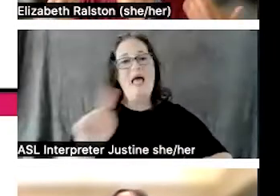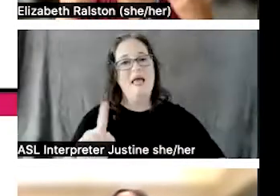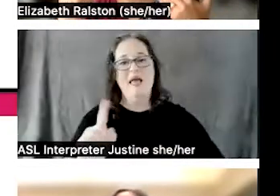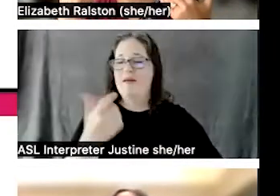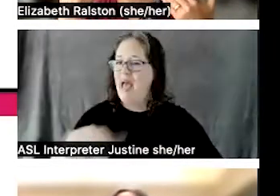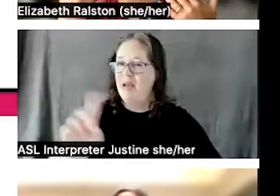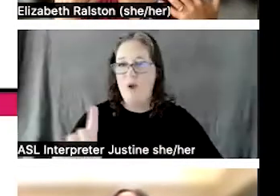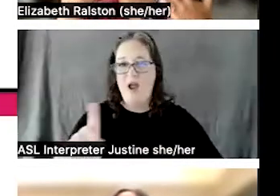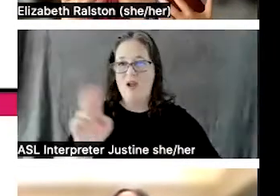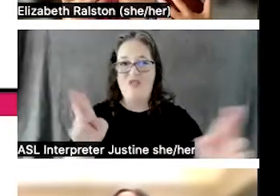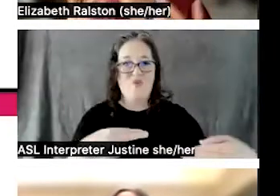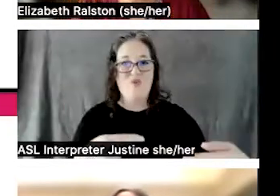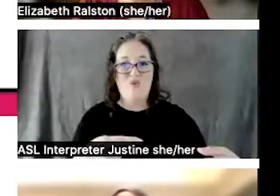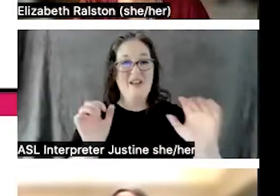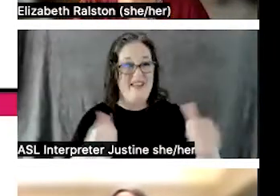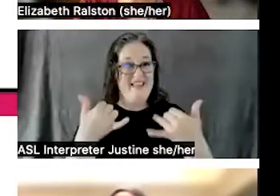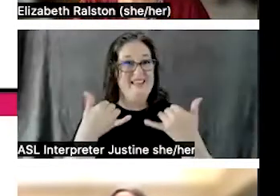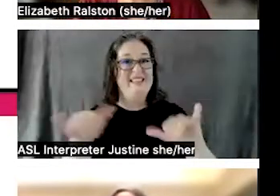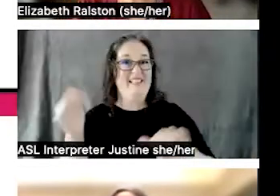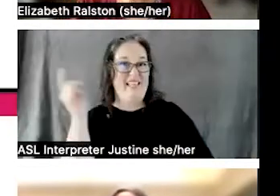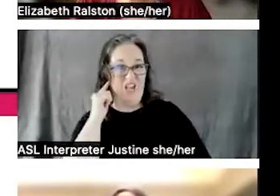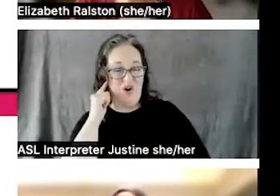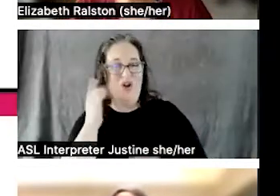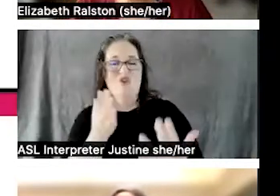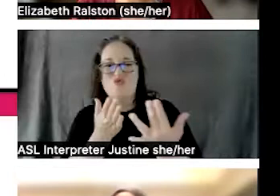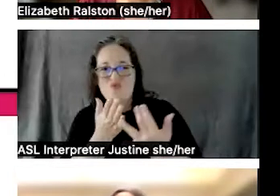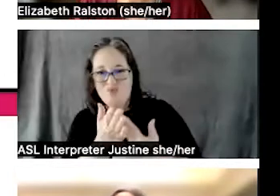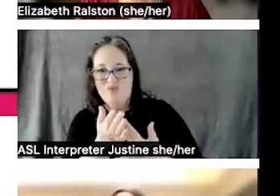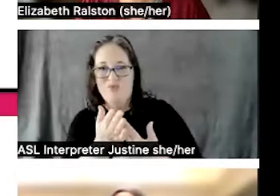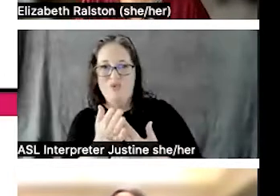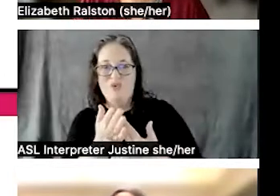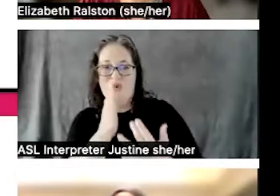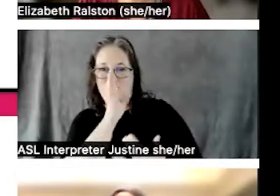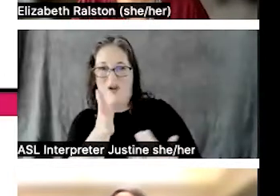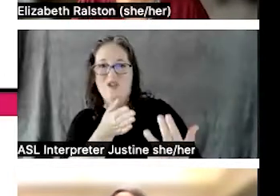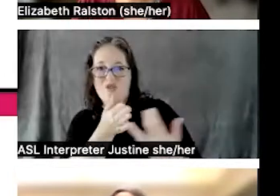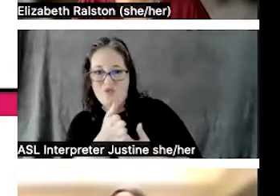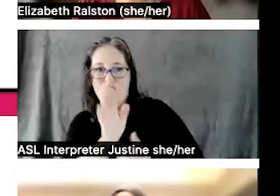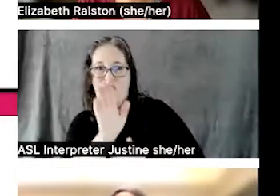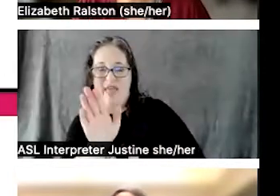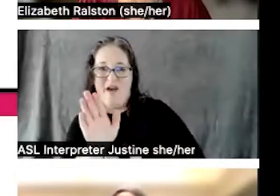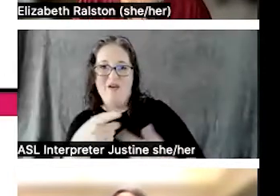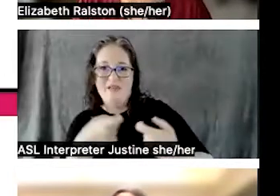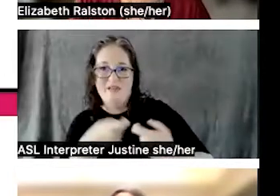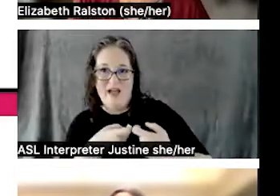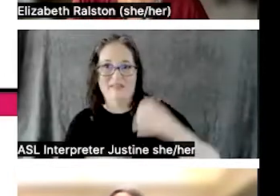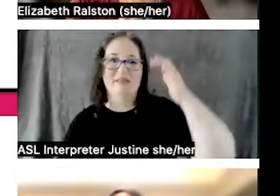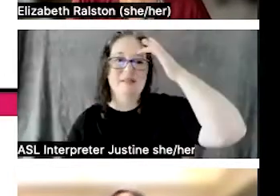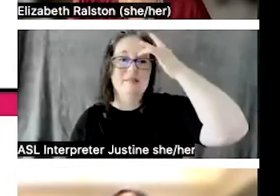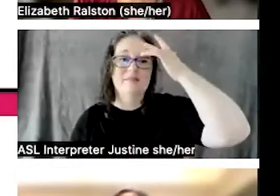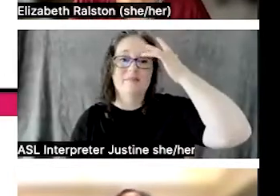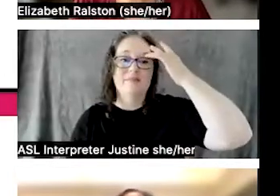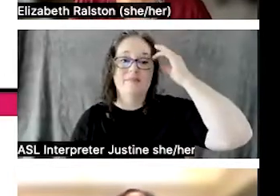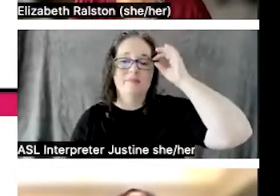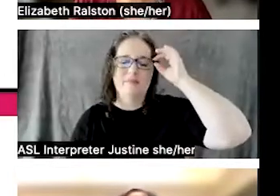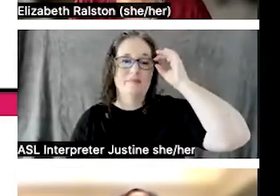for audio input. And captioning, same thing. There's so many different types of ways